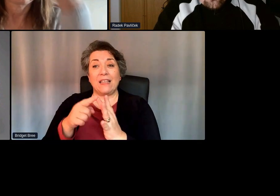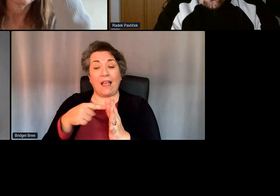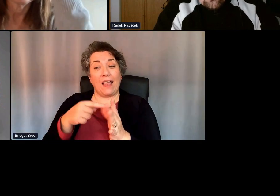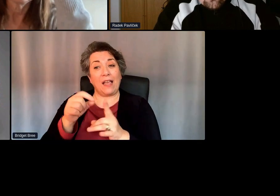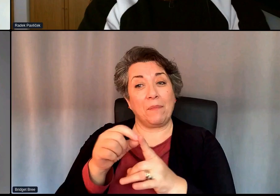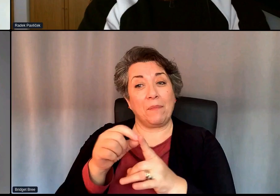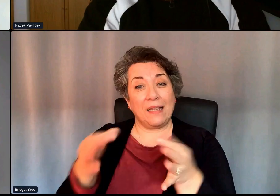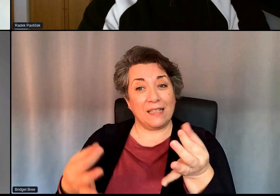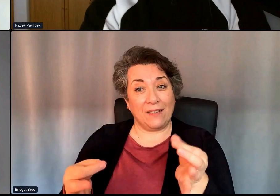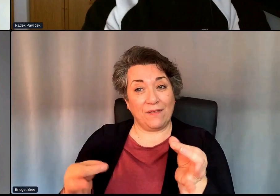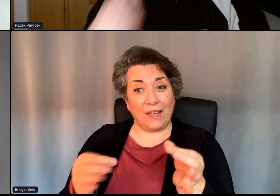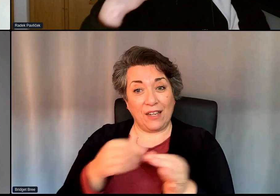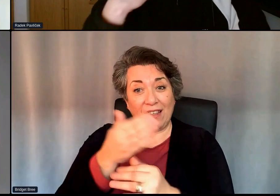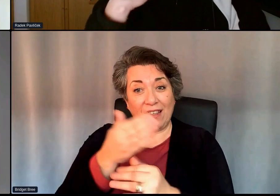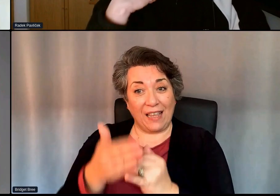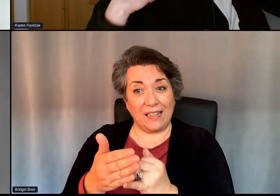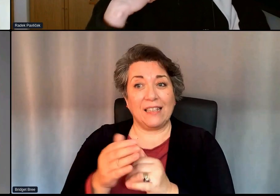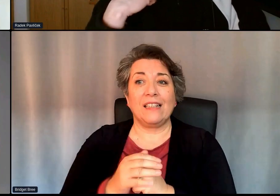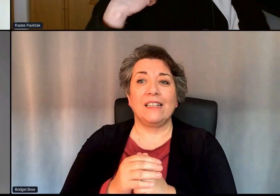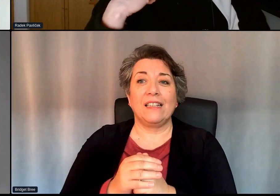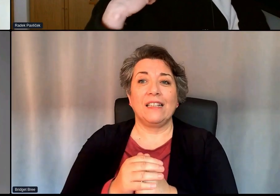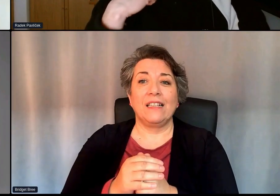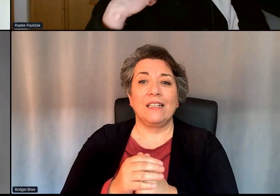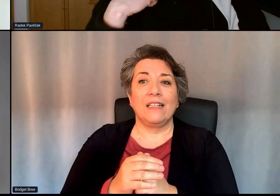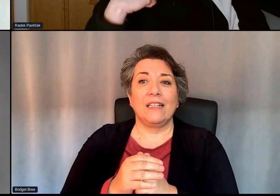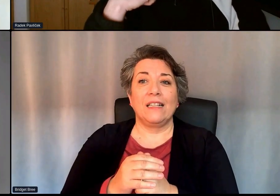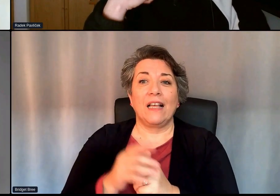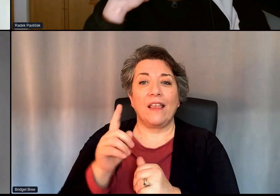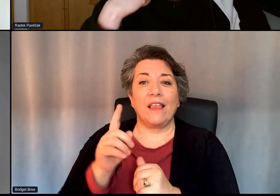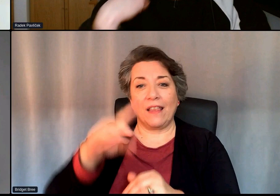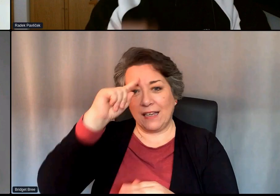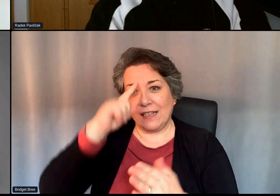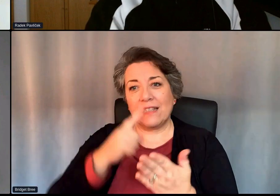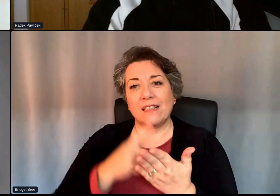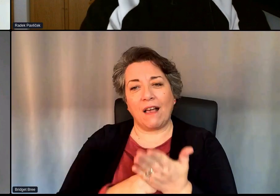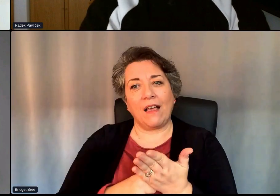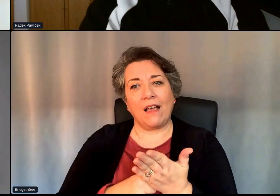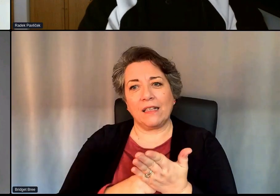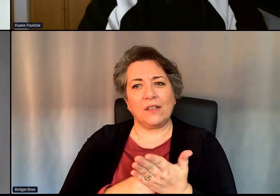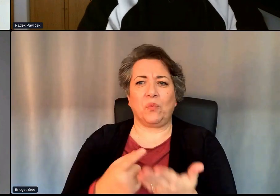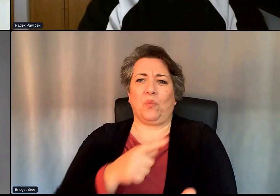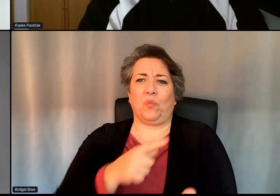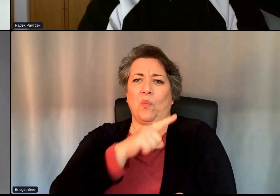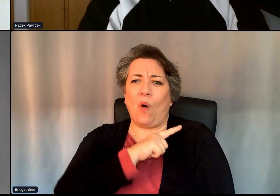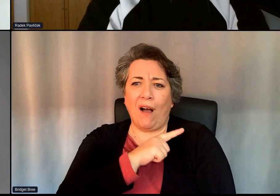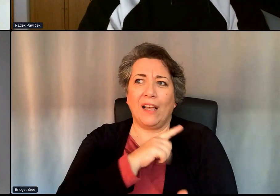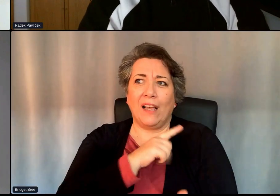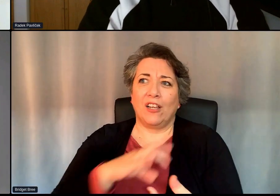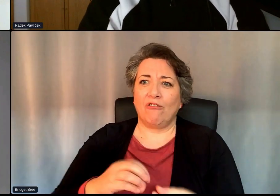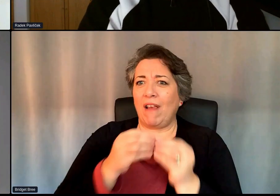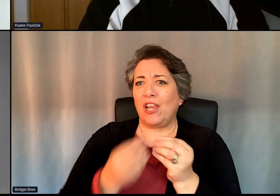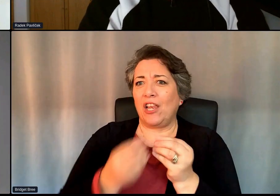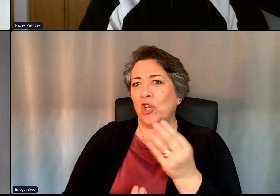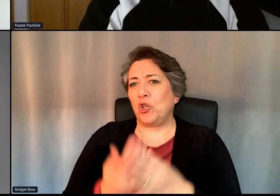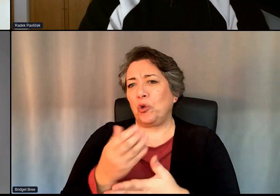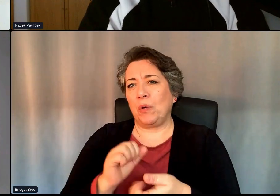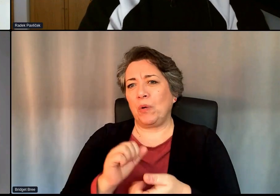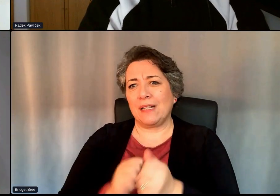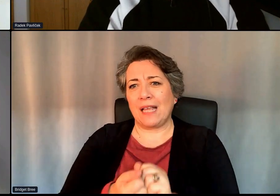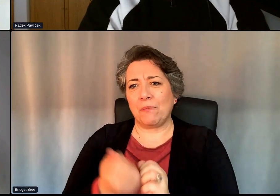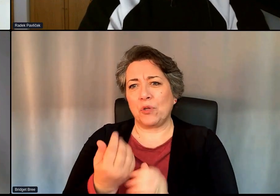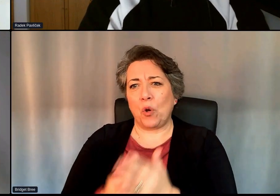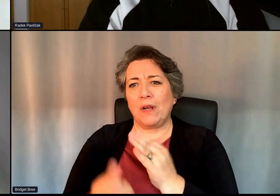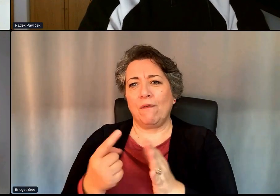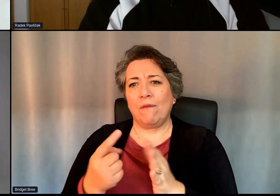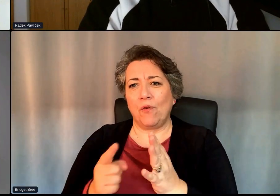participated in the apprenticeship, and they decided, instead of reinventing the wheel and creating exams that at the end would be only for the UK, they would go for